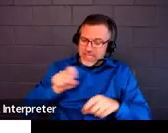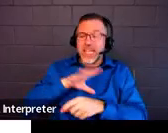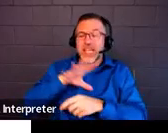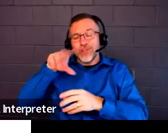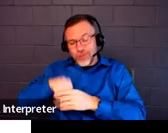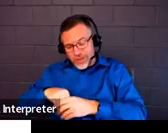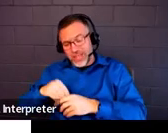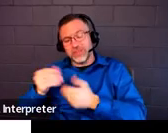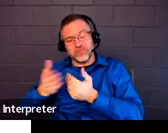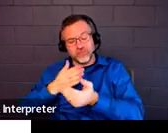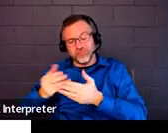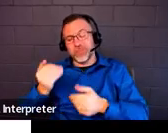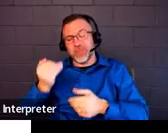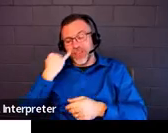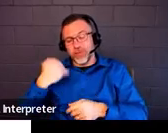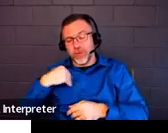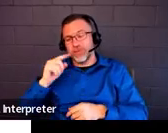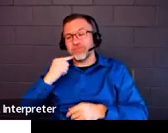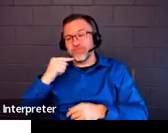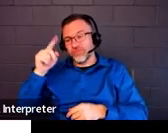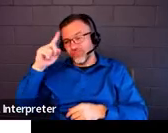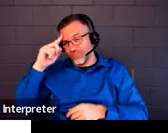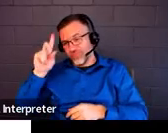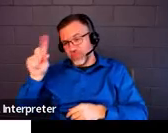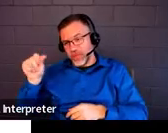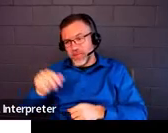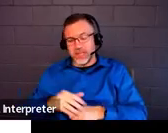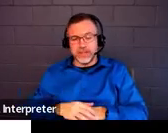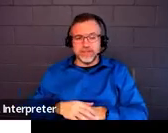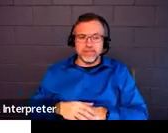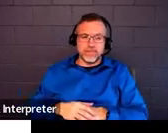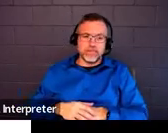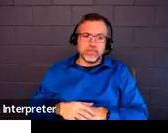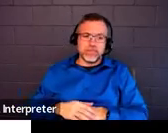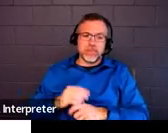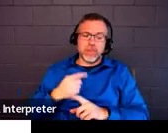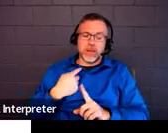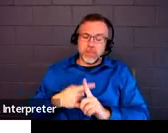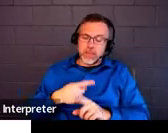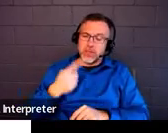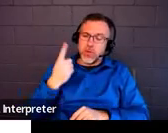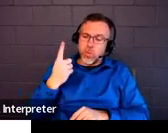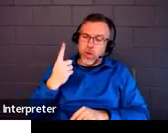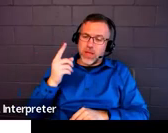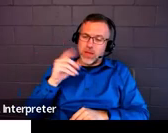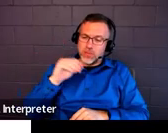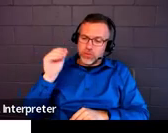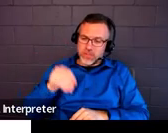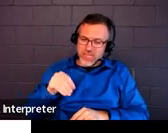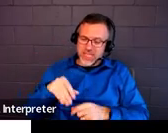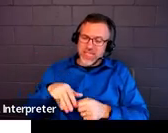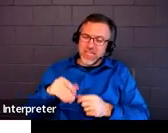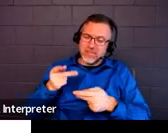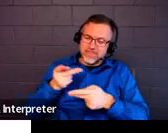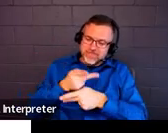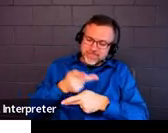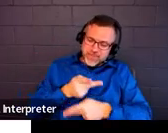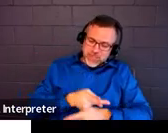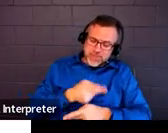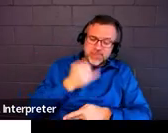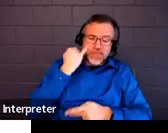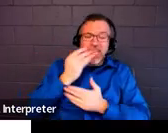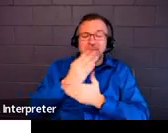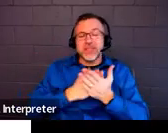Another thing that we look at is the 1% calculation locally. So districts which exceed the 1%